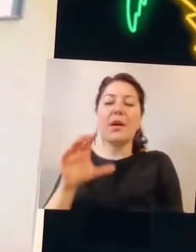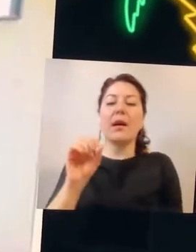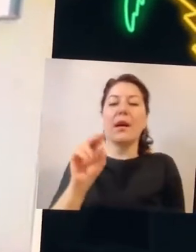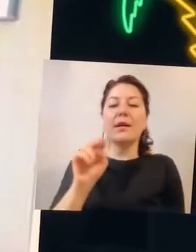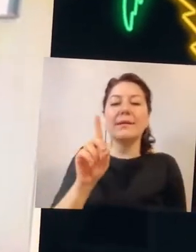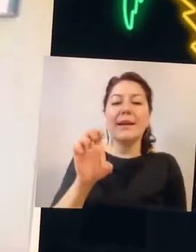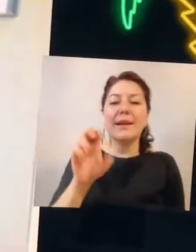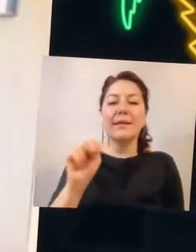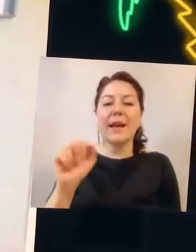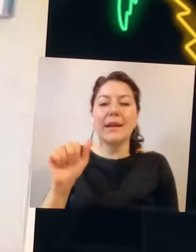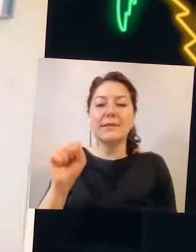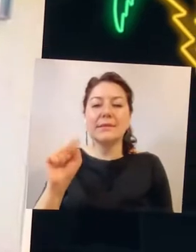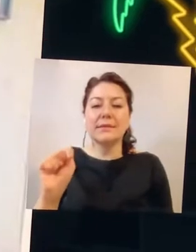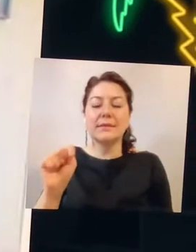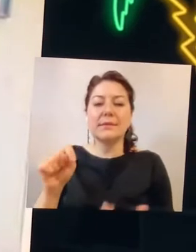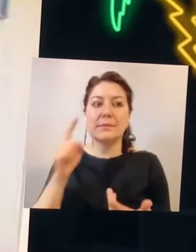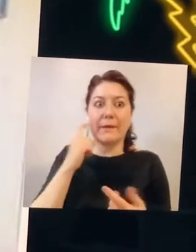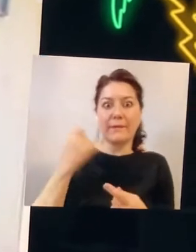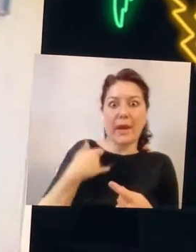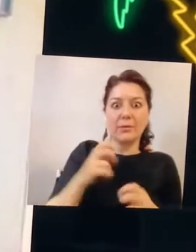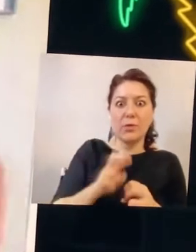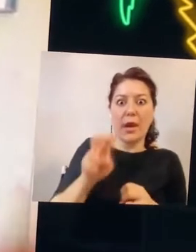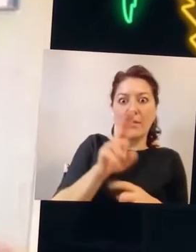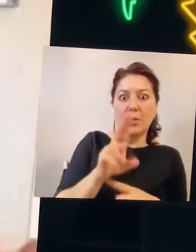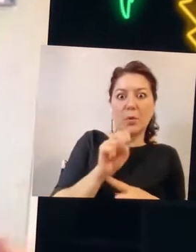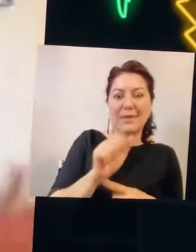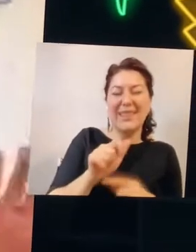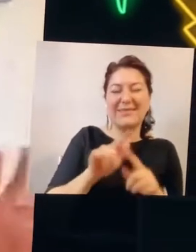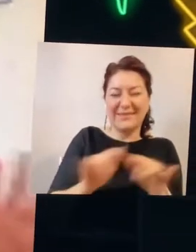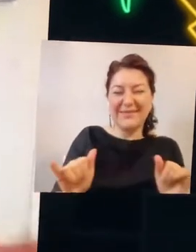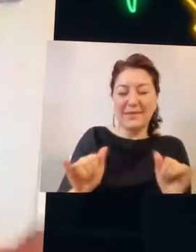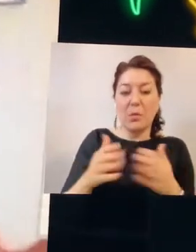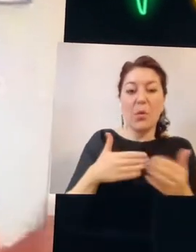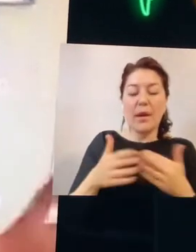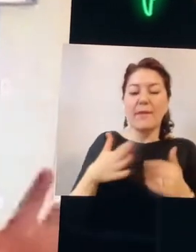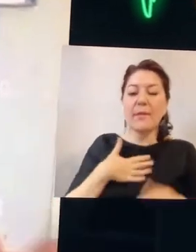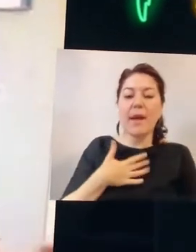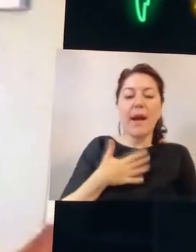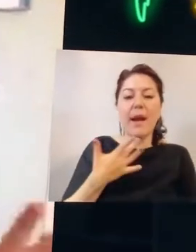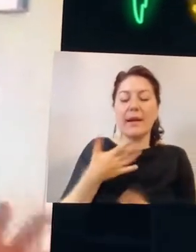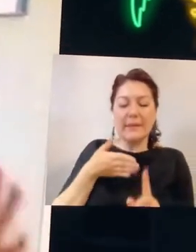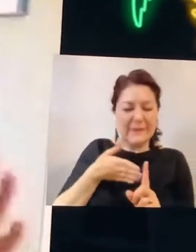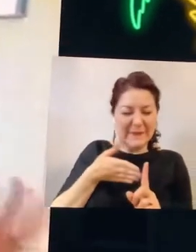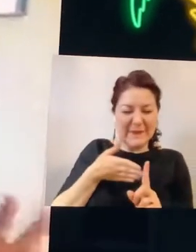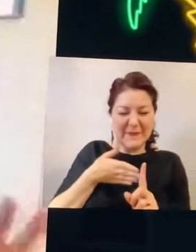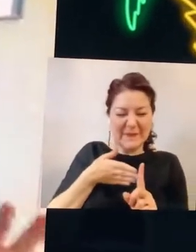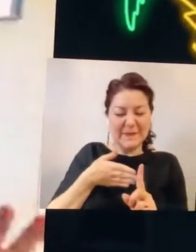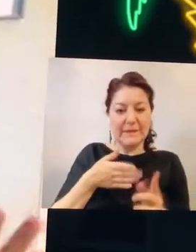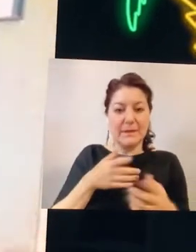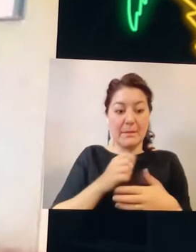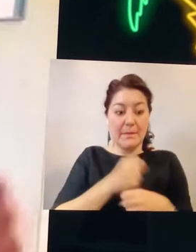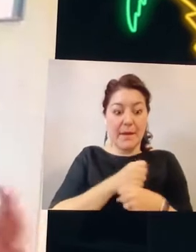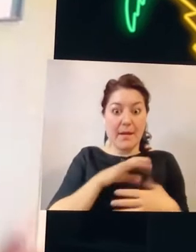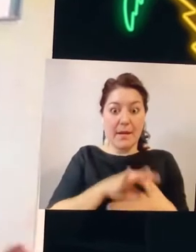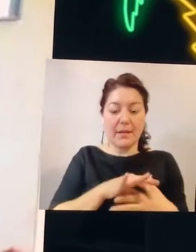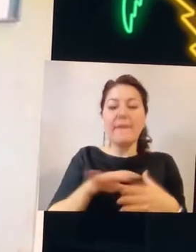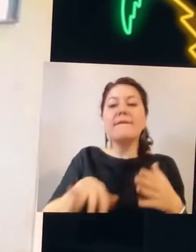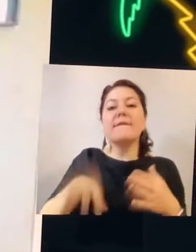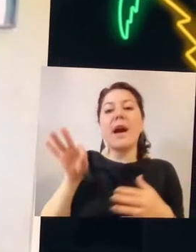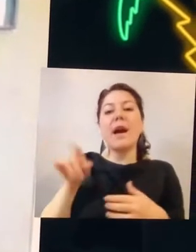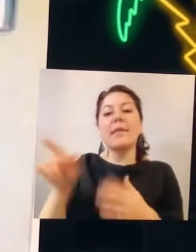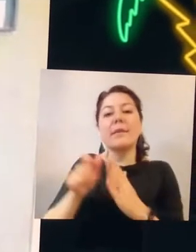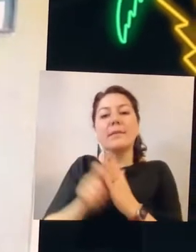Whatever your industry is, whatever your niche is, go and find those media that are in that niche and